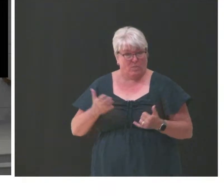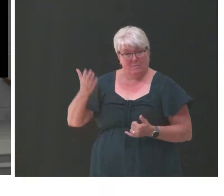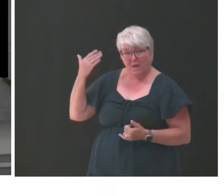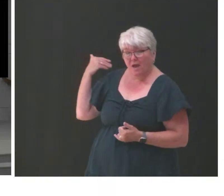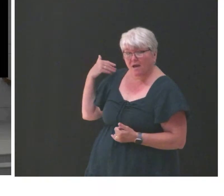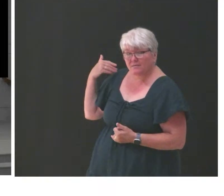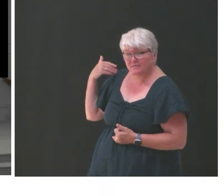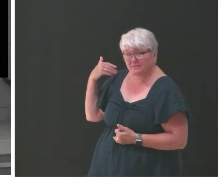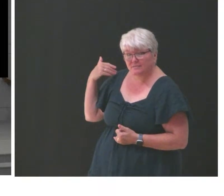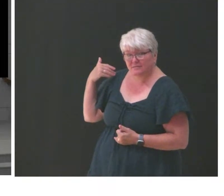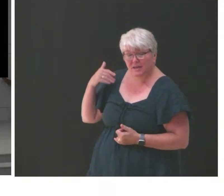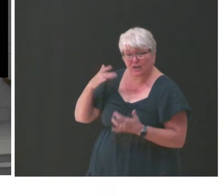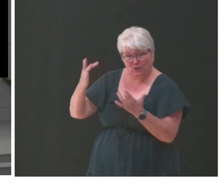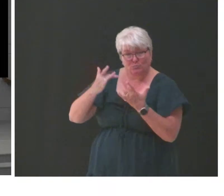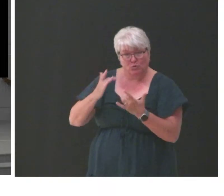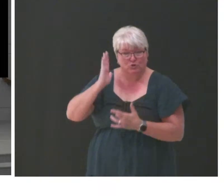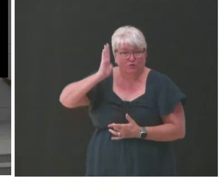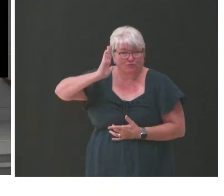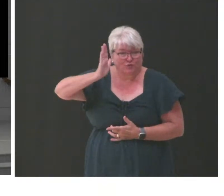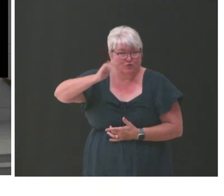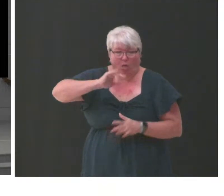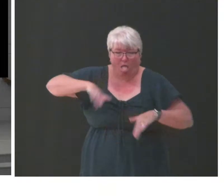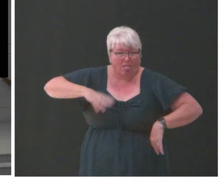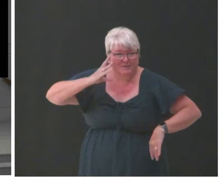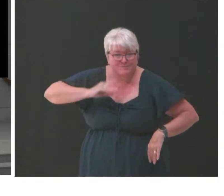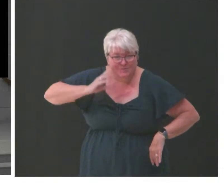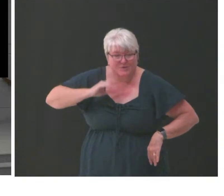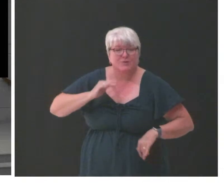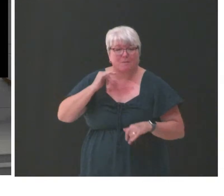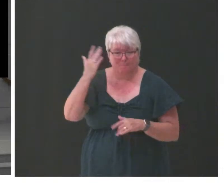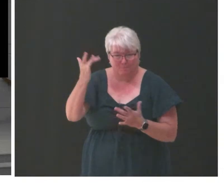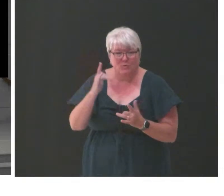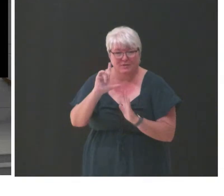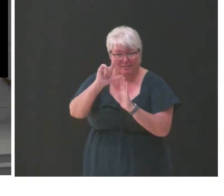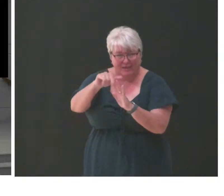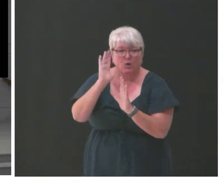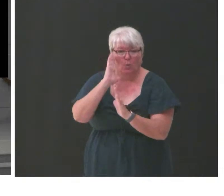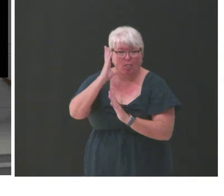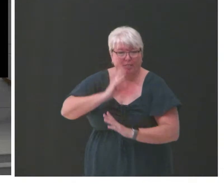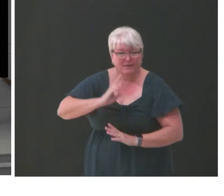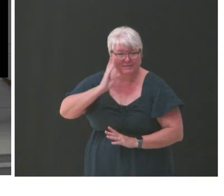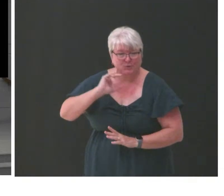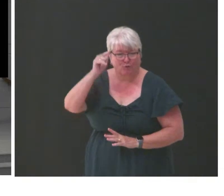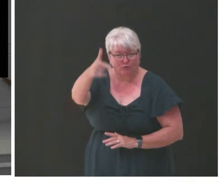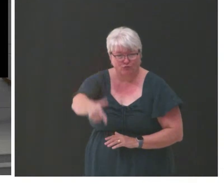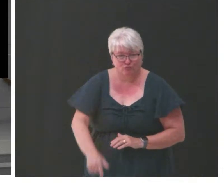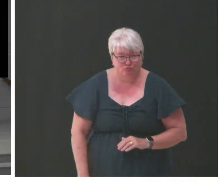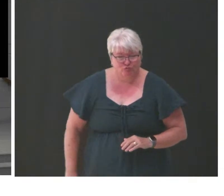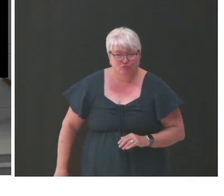past, and His mercy that we haven't even experienced yet, that's waiting for us in the future.